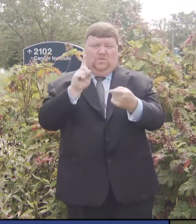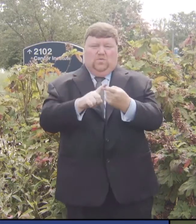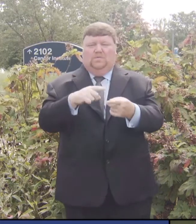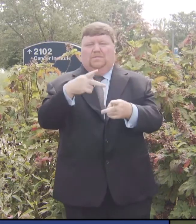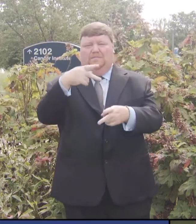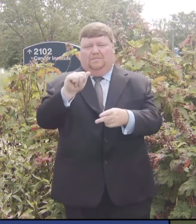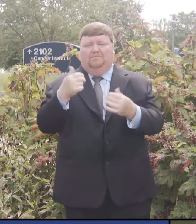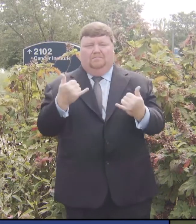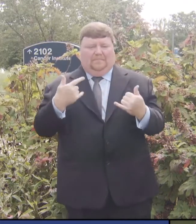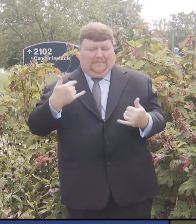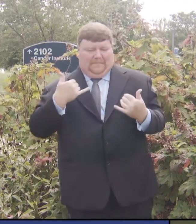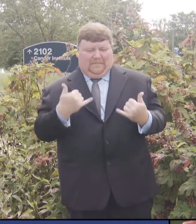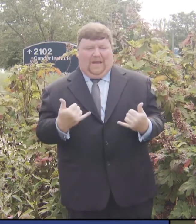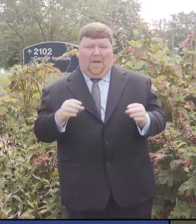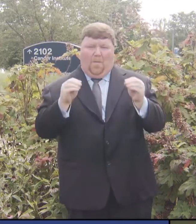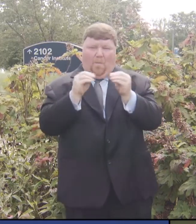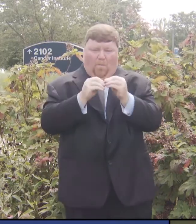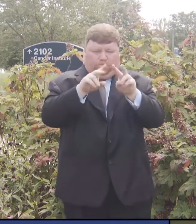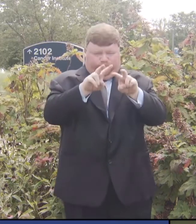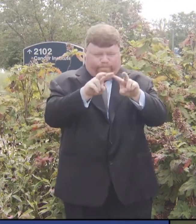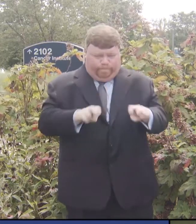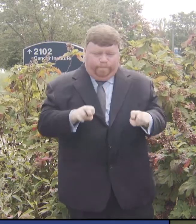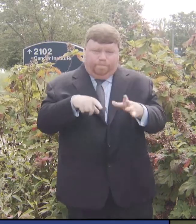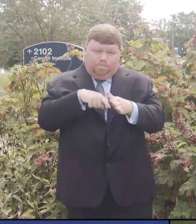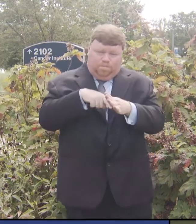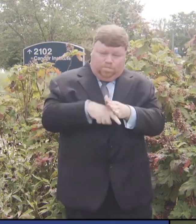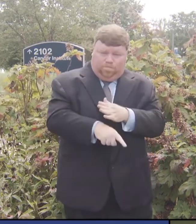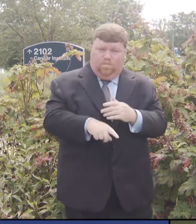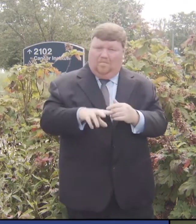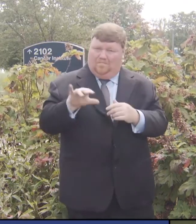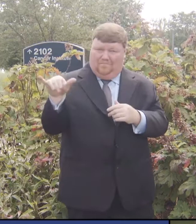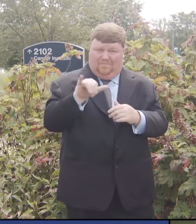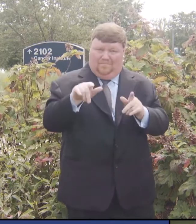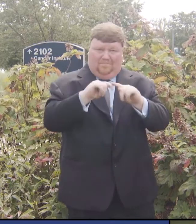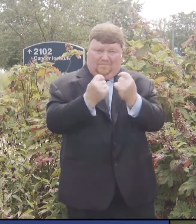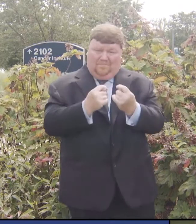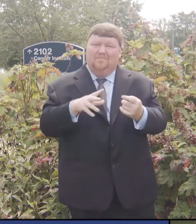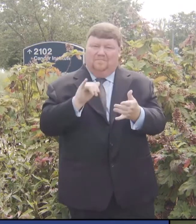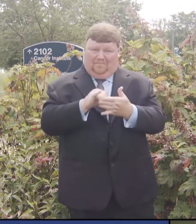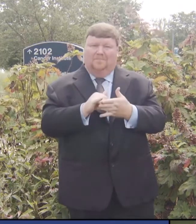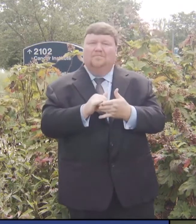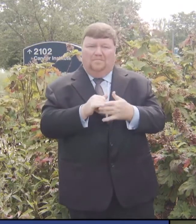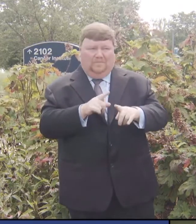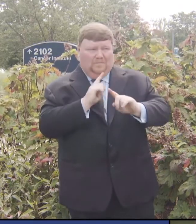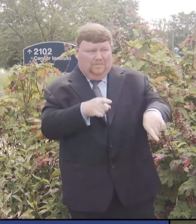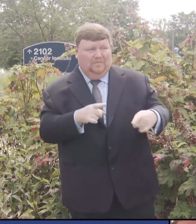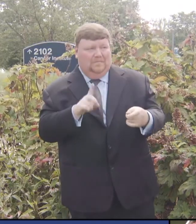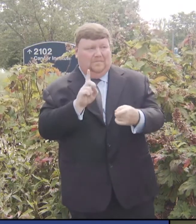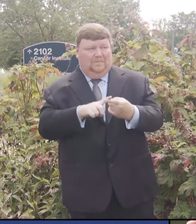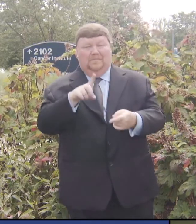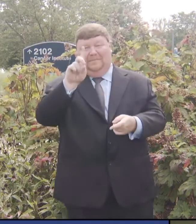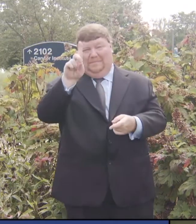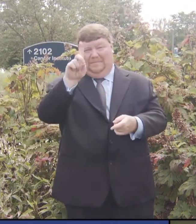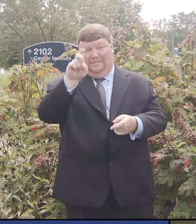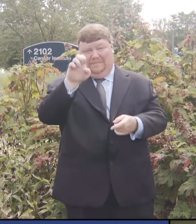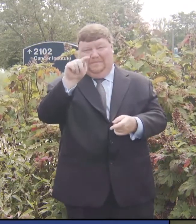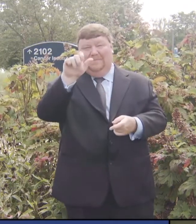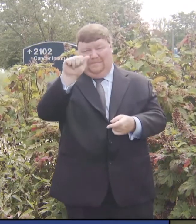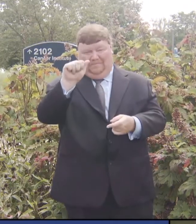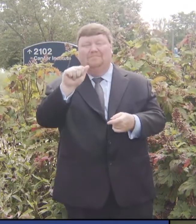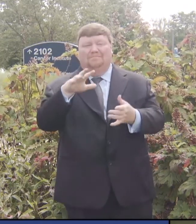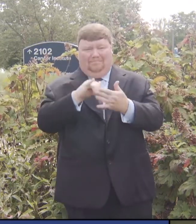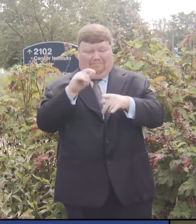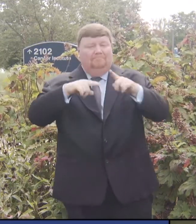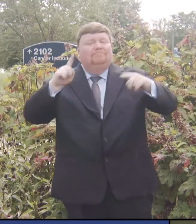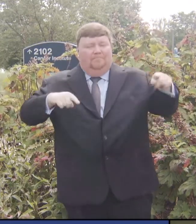our analysis, which again, as folks know, this is the same team that is actively responding to the Delta variant increases across the Commonwealth.